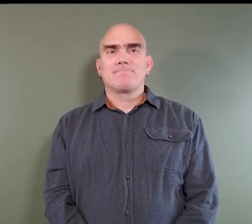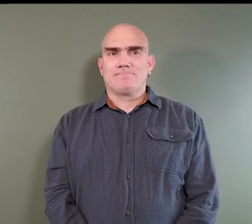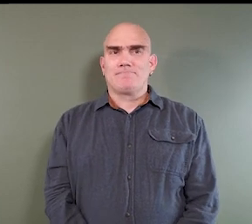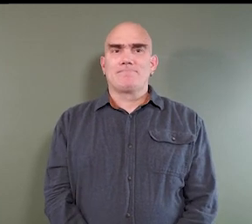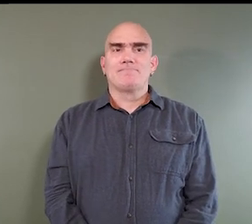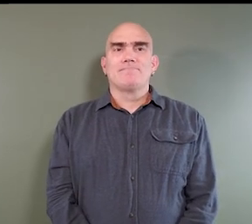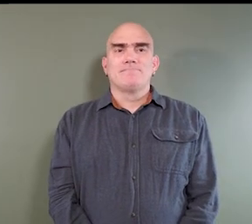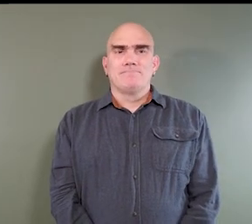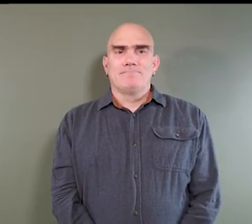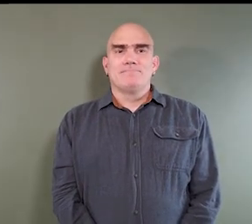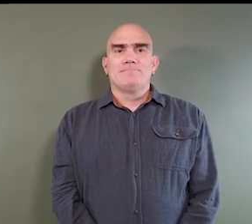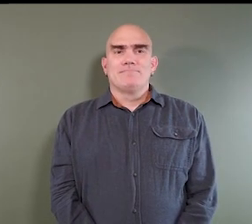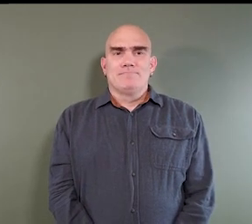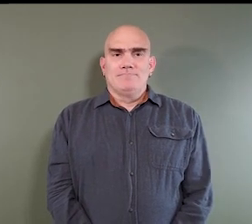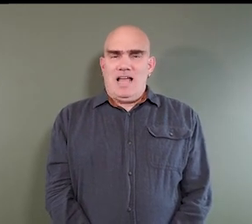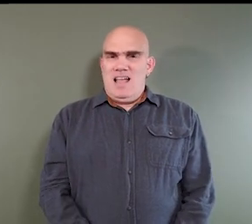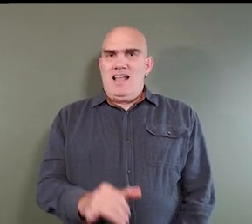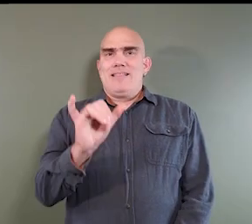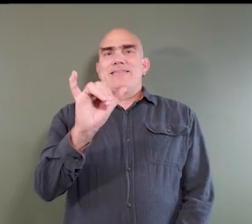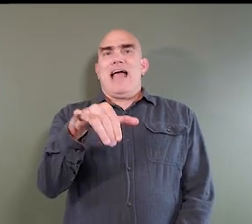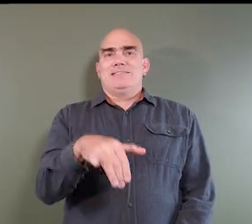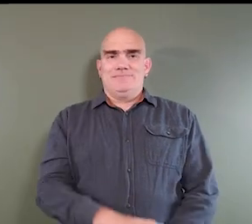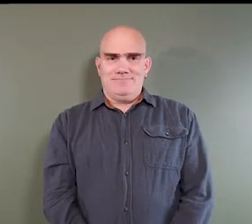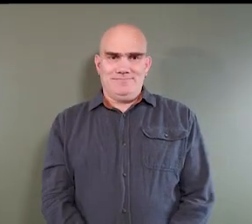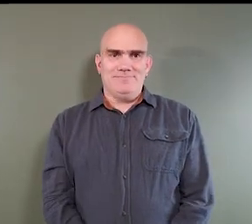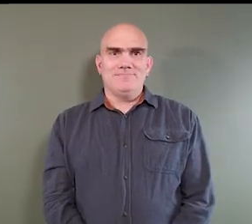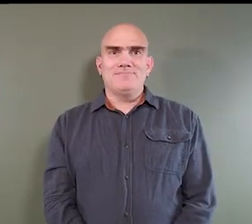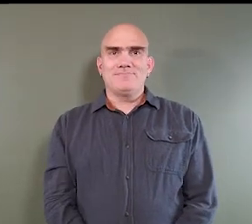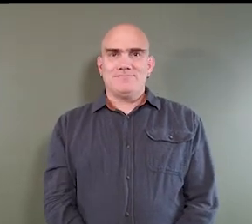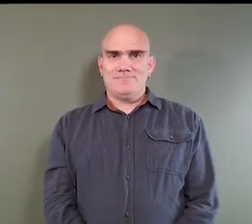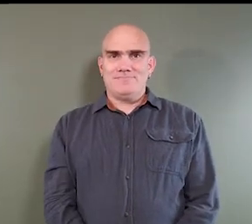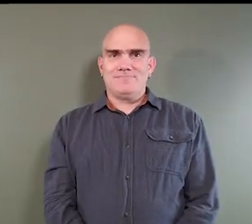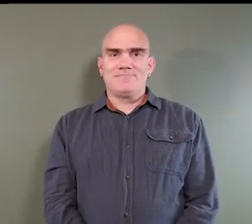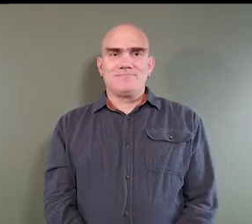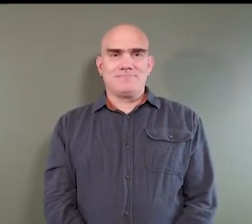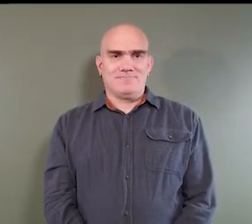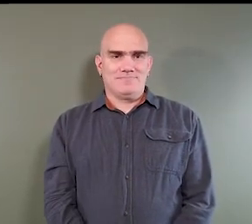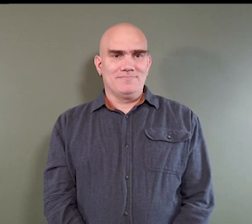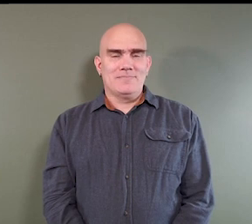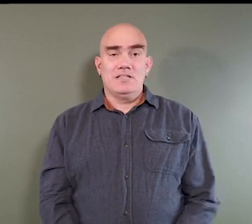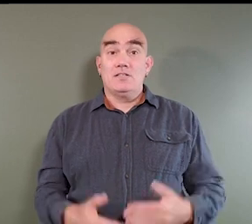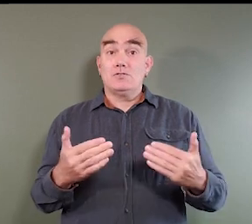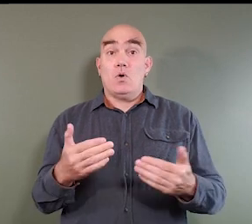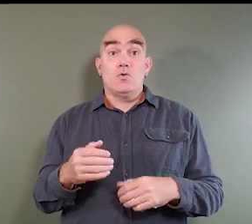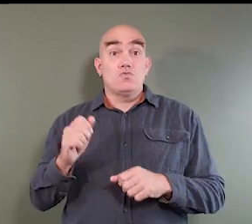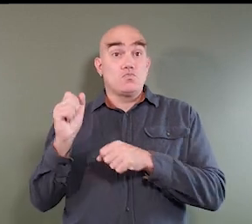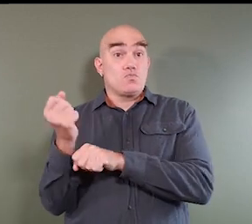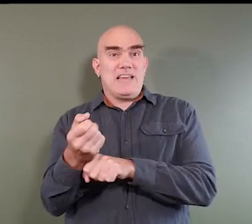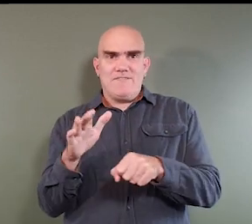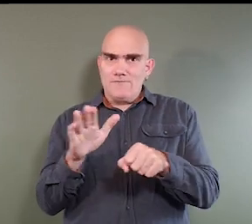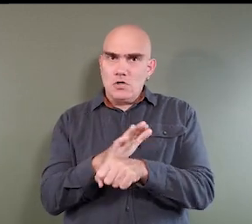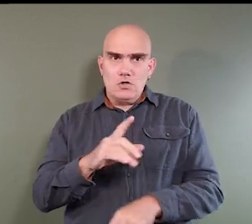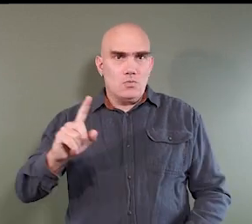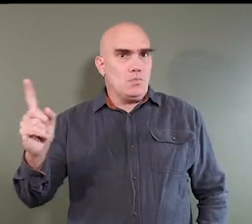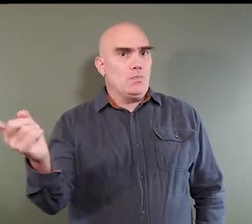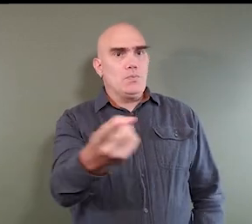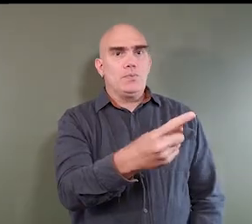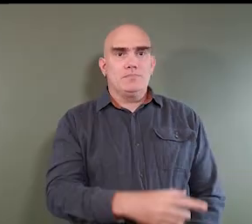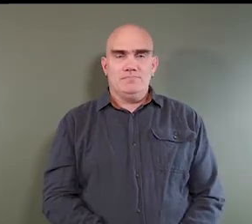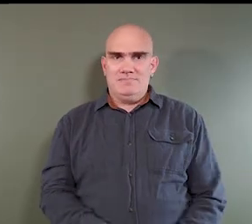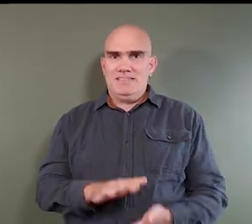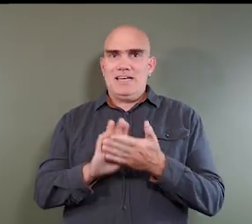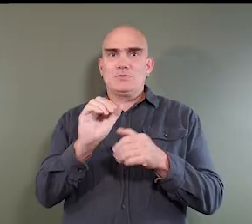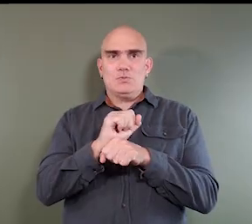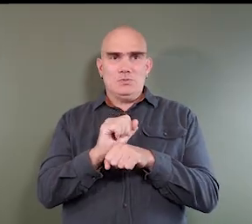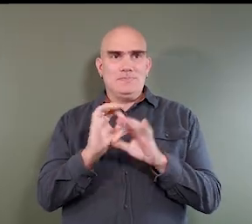swing. There it is. Let's go. Swing all the way through.